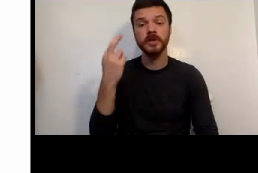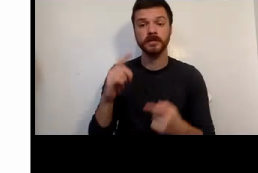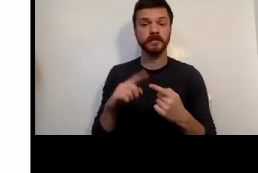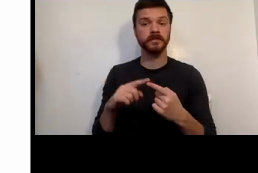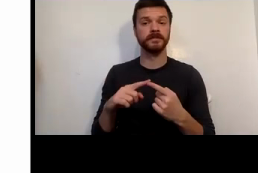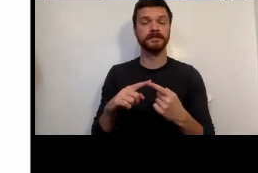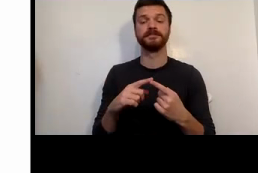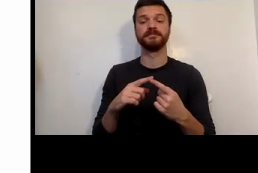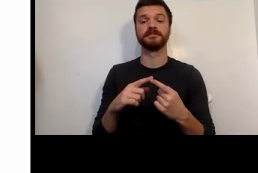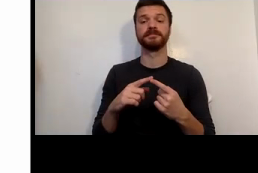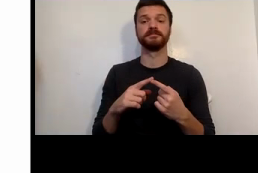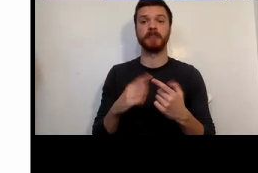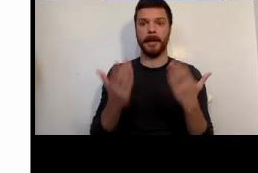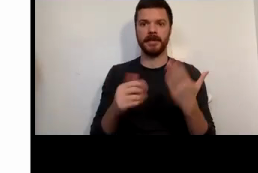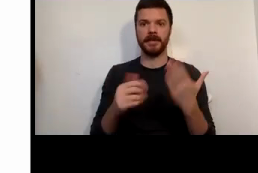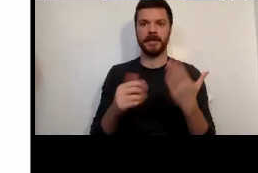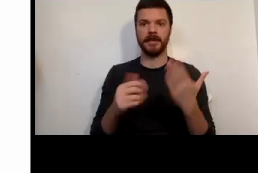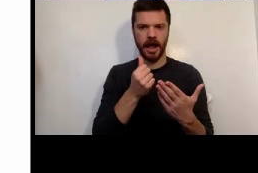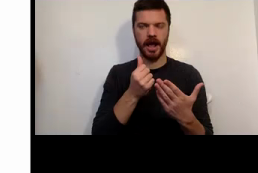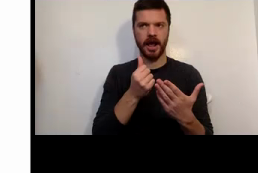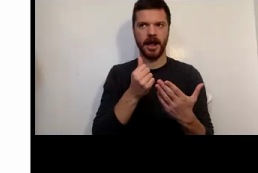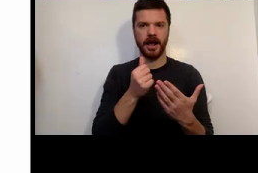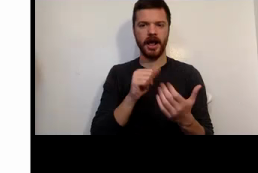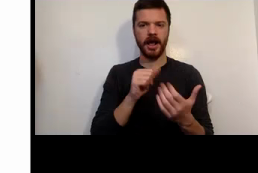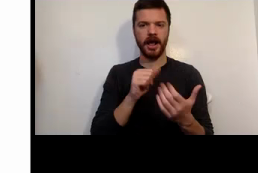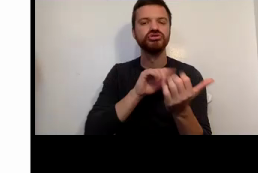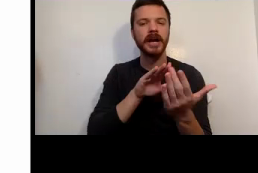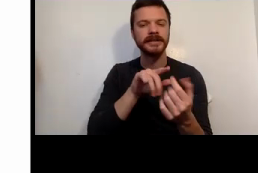actually are not addressing the specific